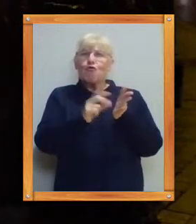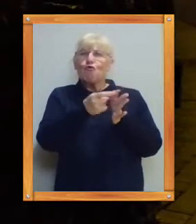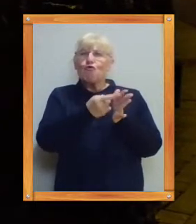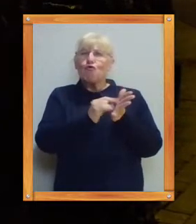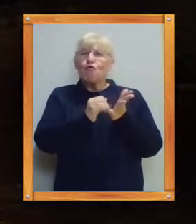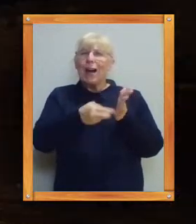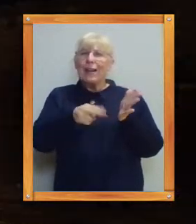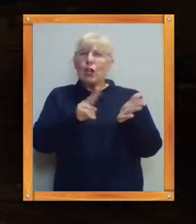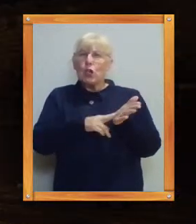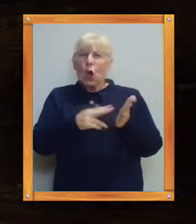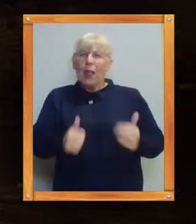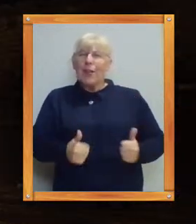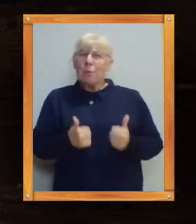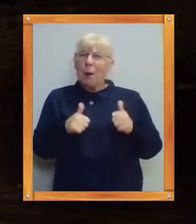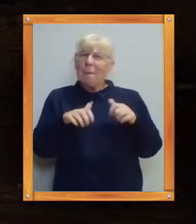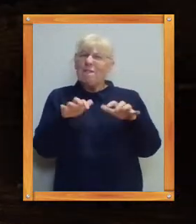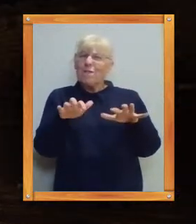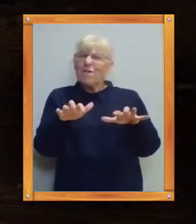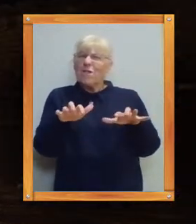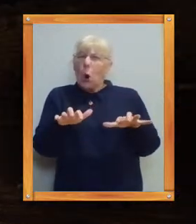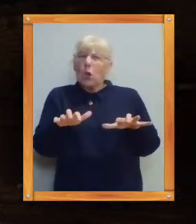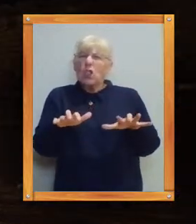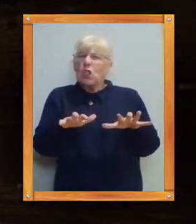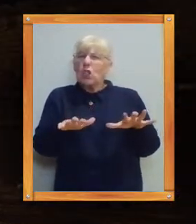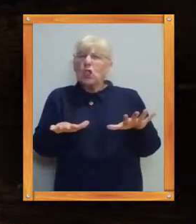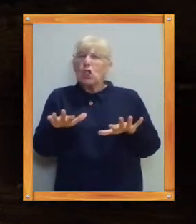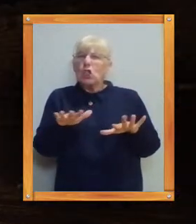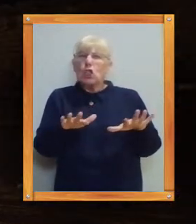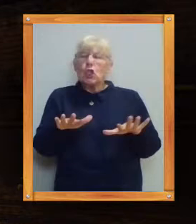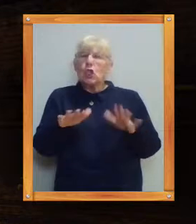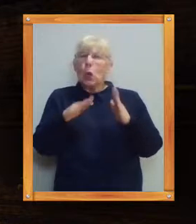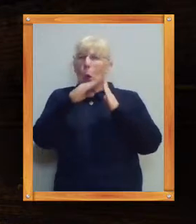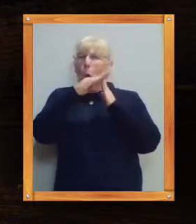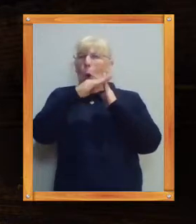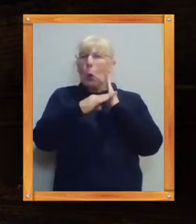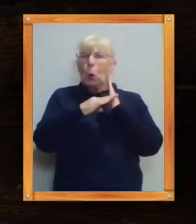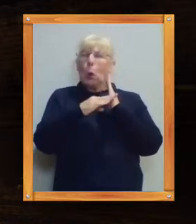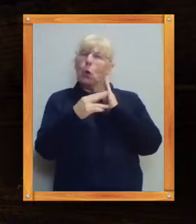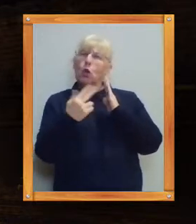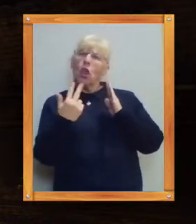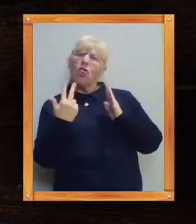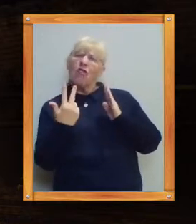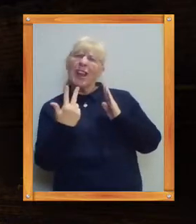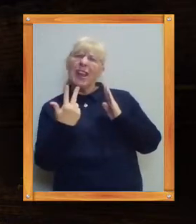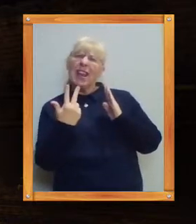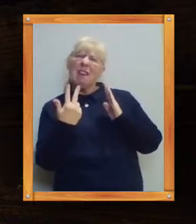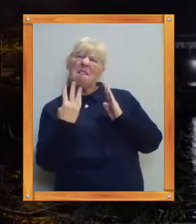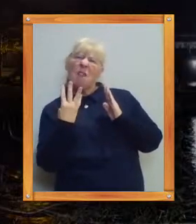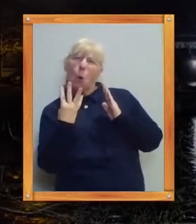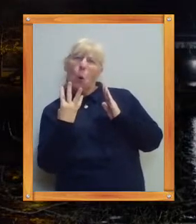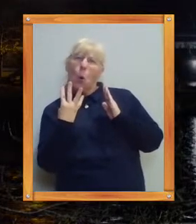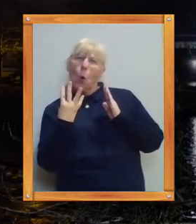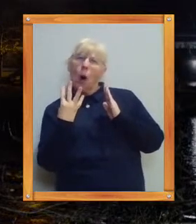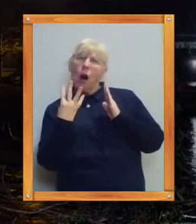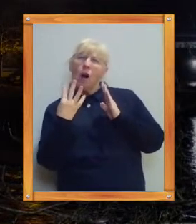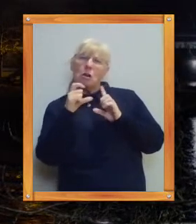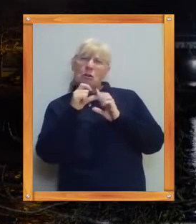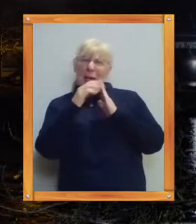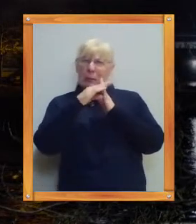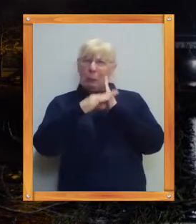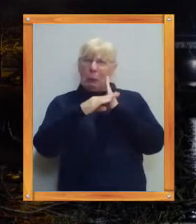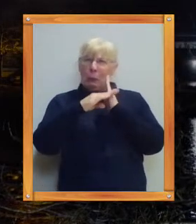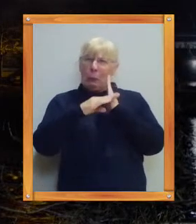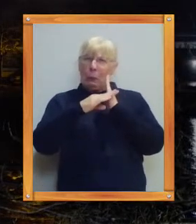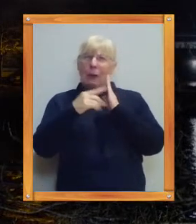morning. It's down to around three or four Celsius, and set to get a little bit nippier overnight. They reckon there could be a little bit of dusting